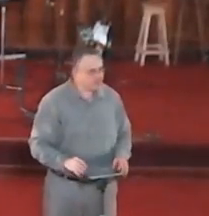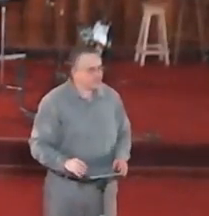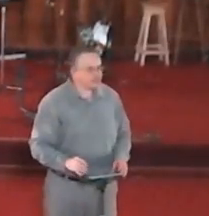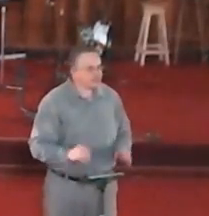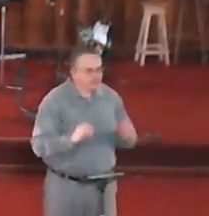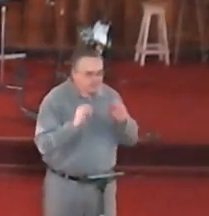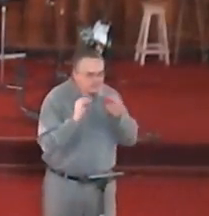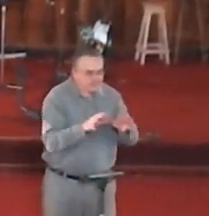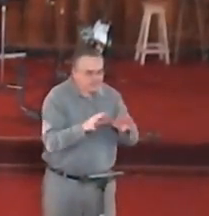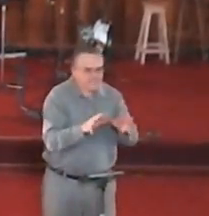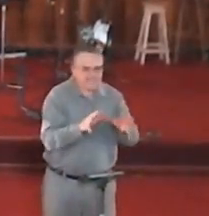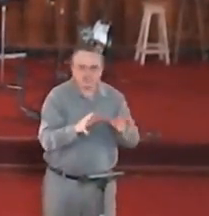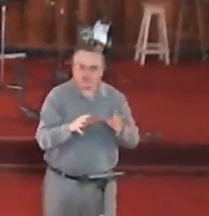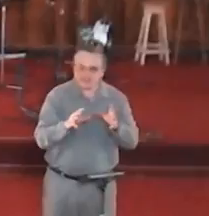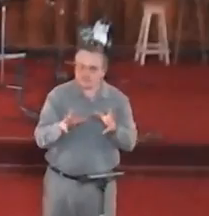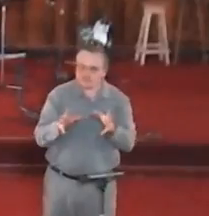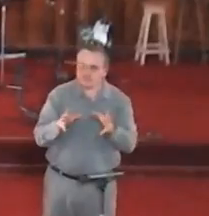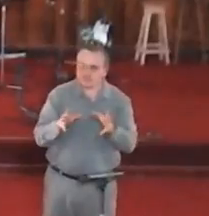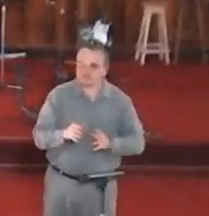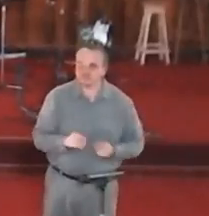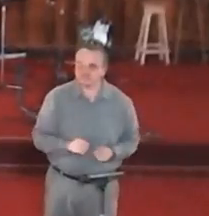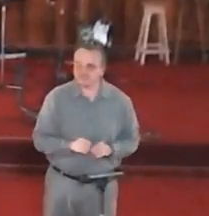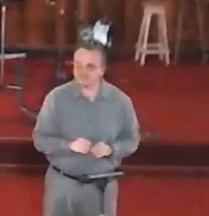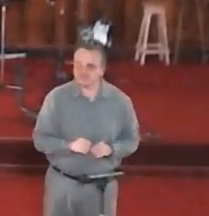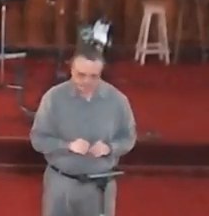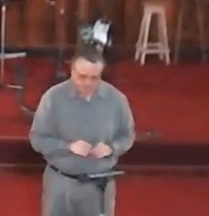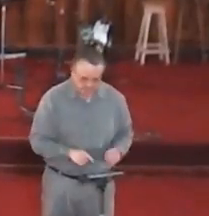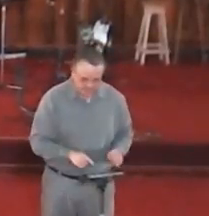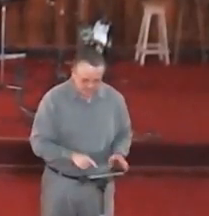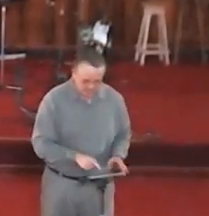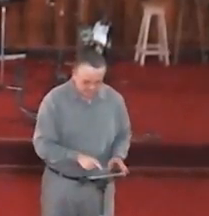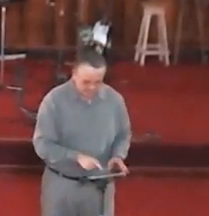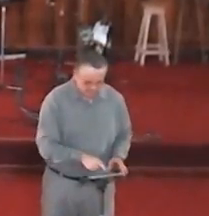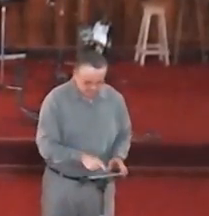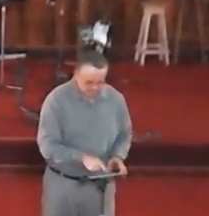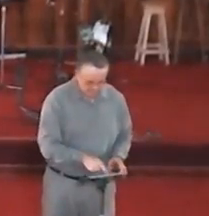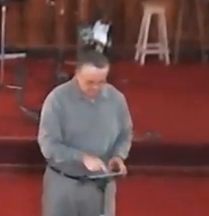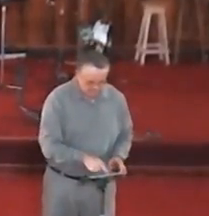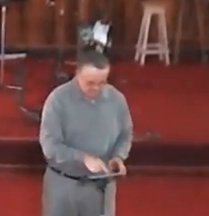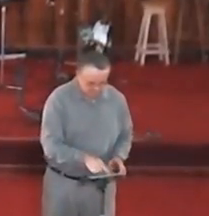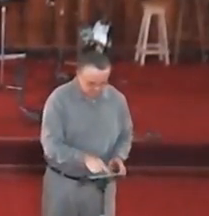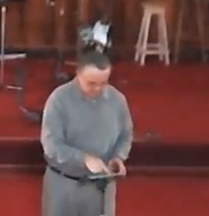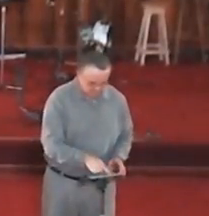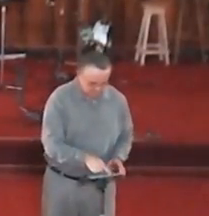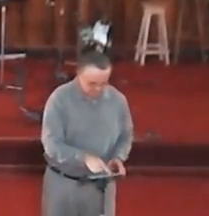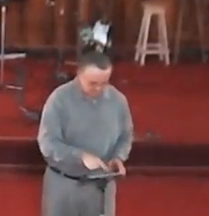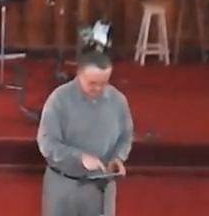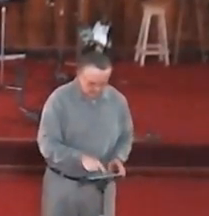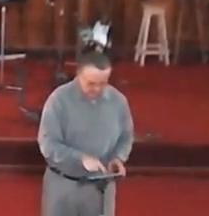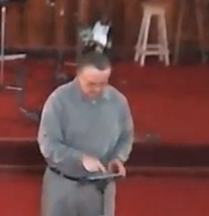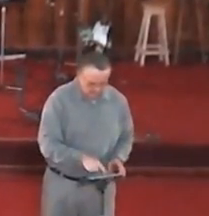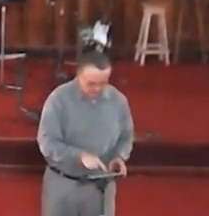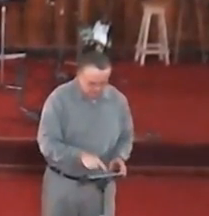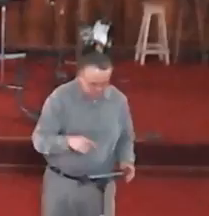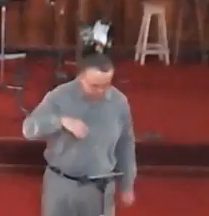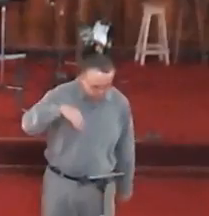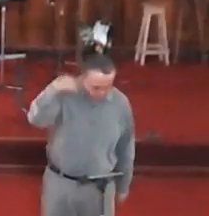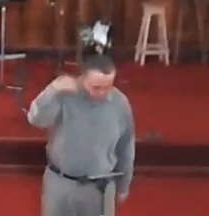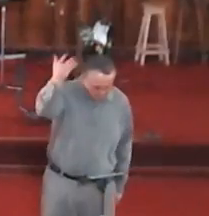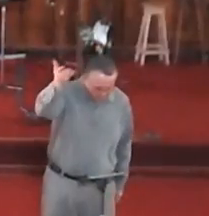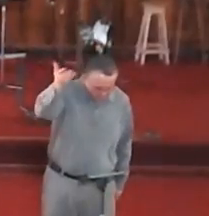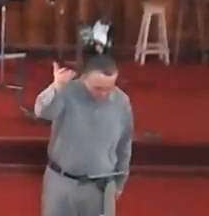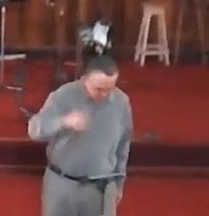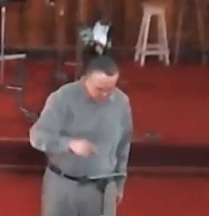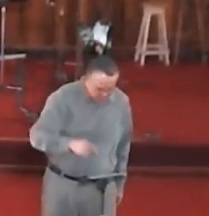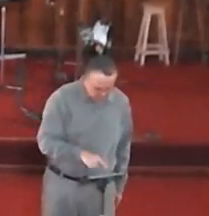Todo un año ellos enseñando a estos nuevos creyentes en Antioquía. They taught these new believers in Antioch for a whole year. Y como ya habíamos